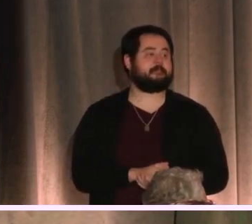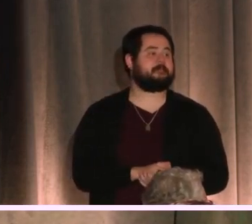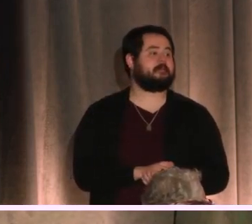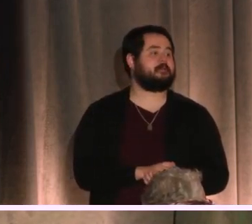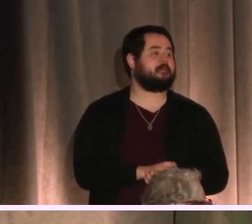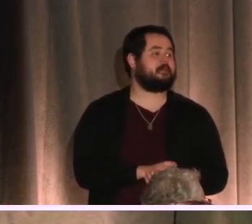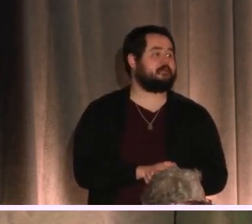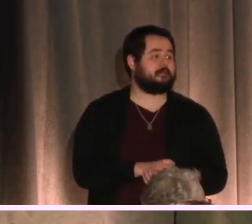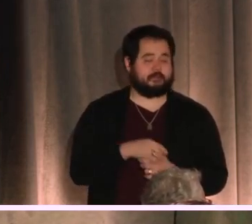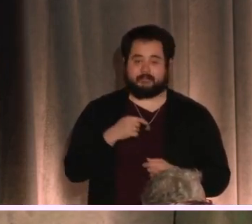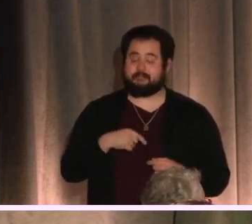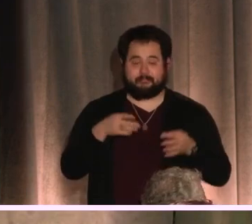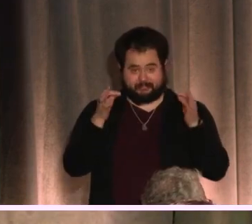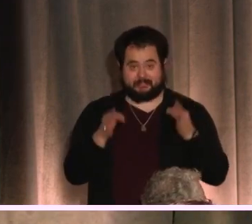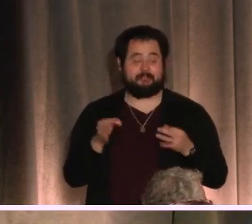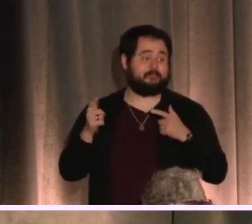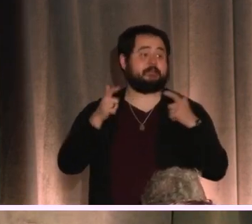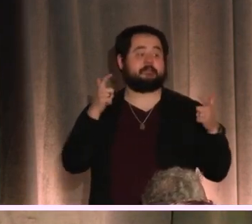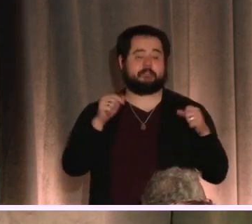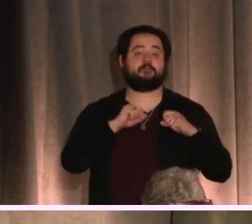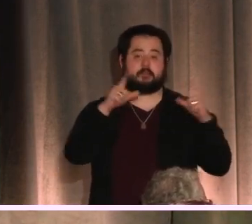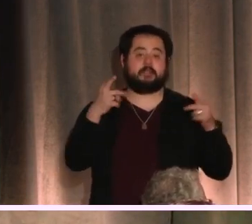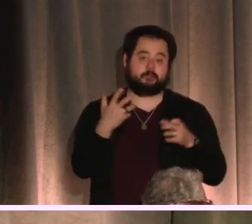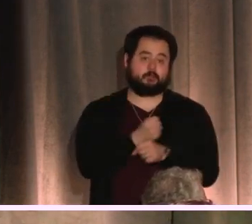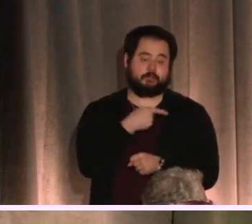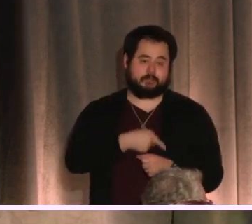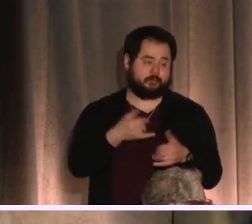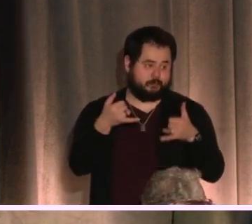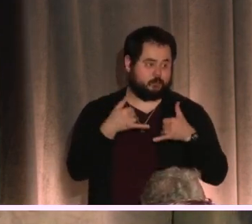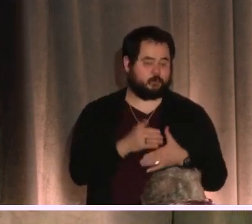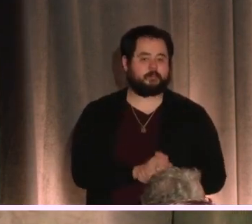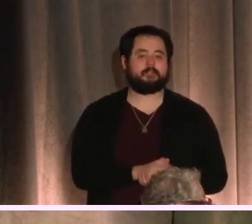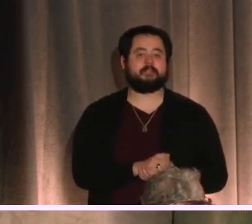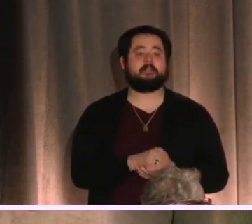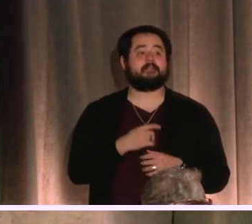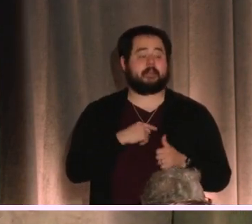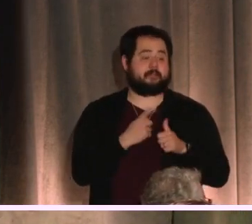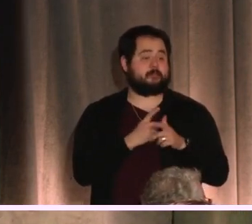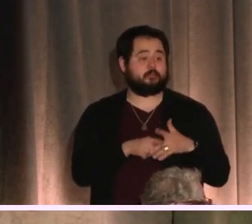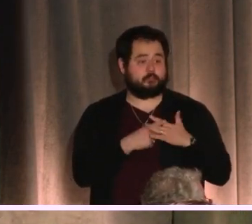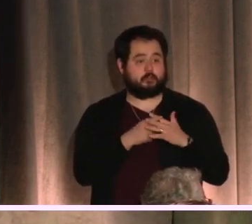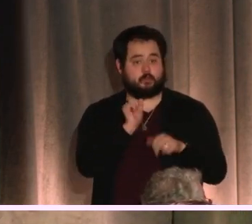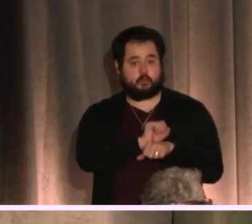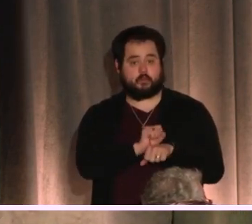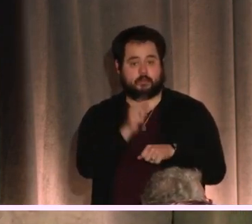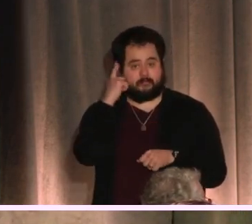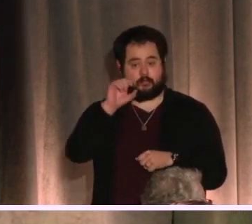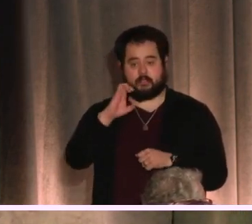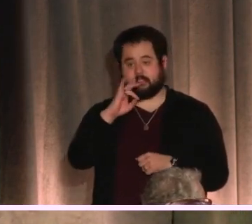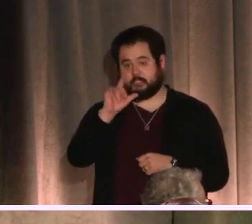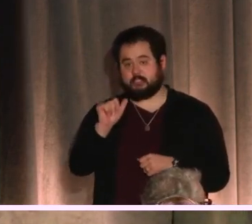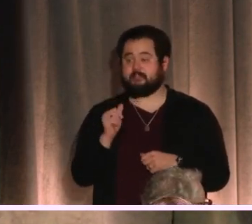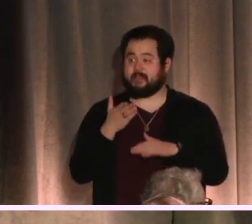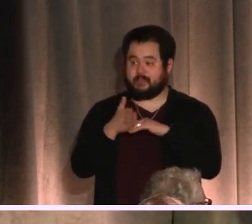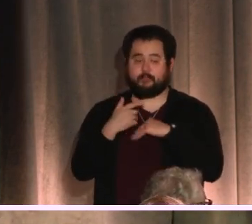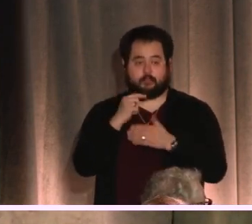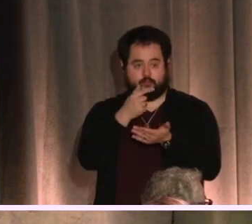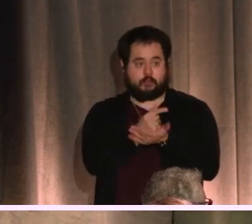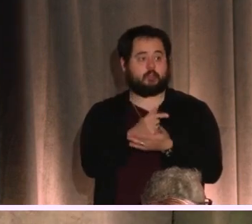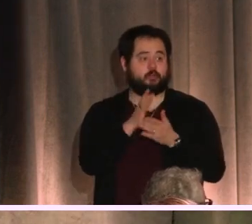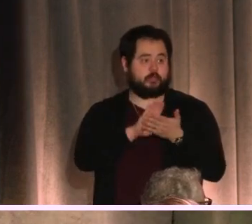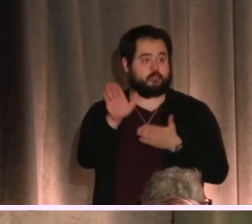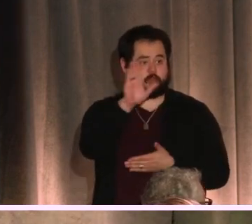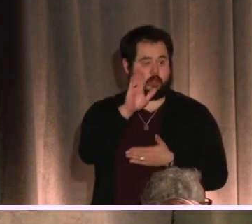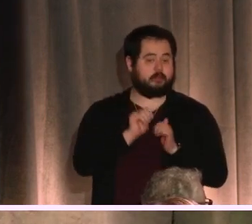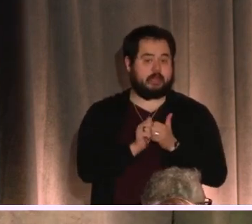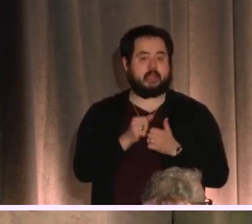It was definitely a big surprise to win this award. I actually first started working for Achieva right after I graduated college as a habilitation aide,